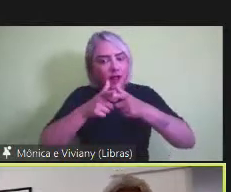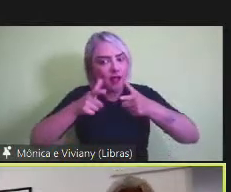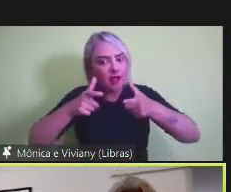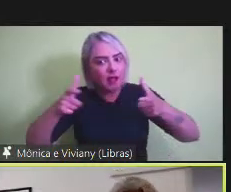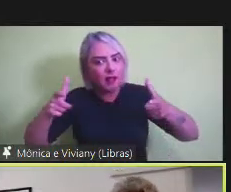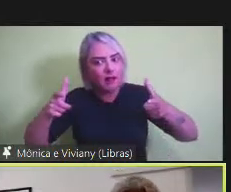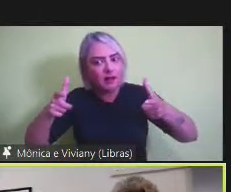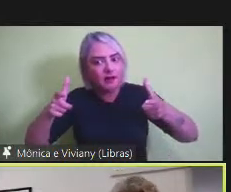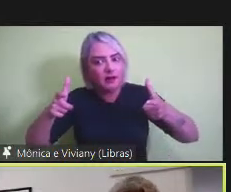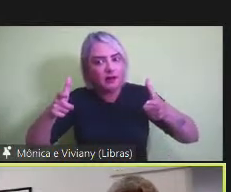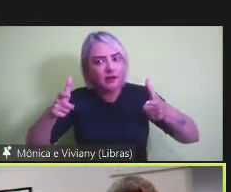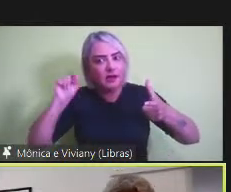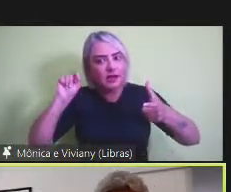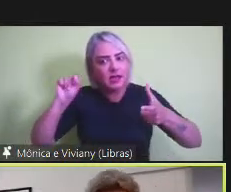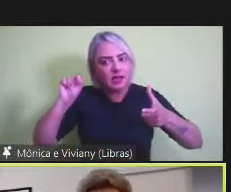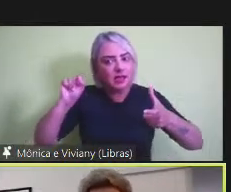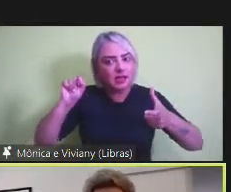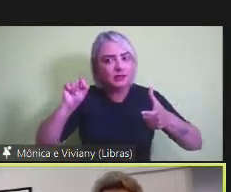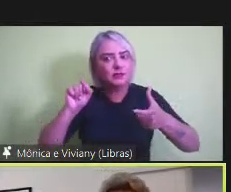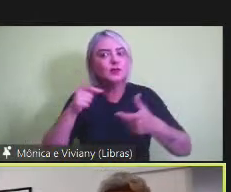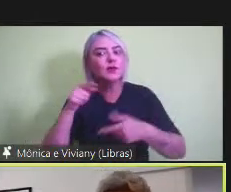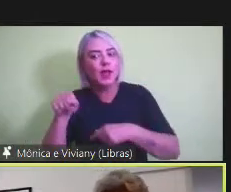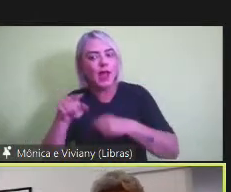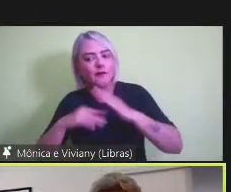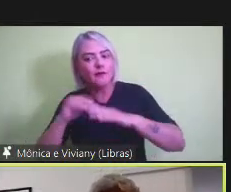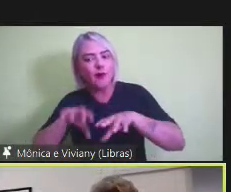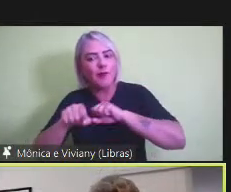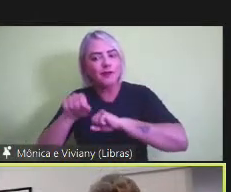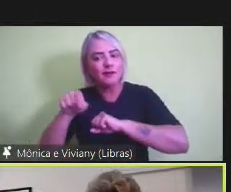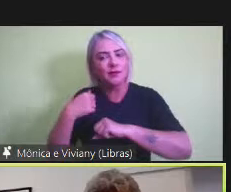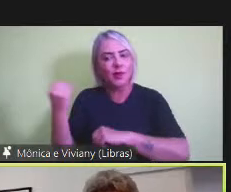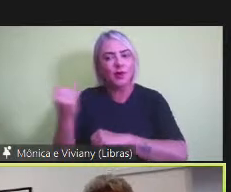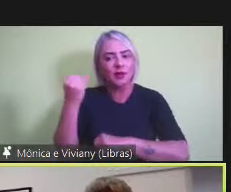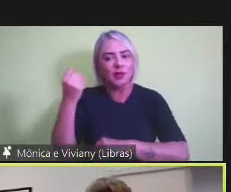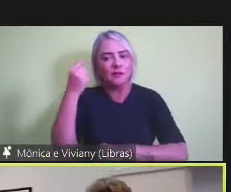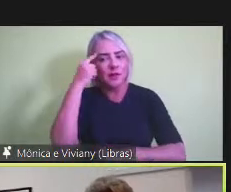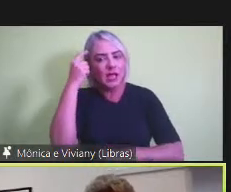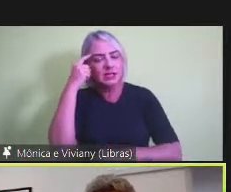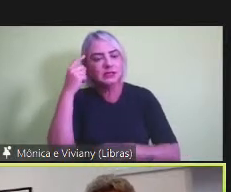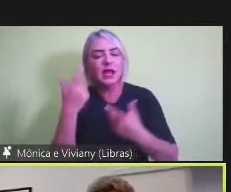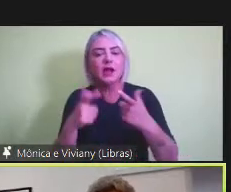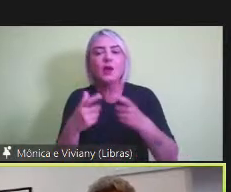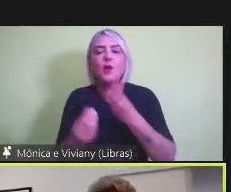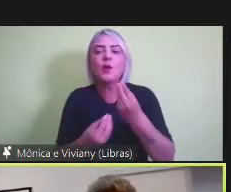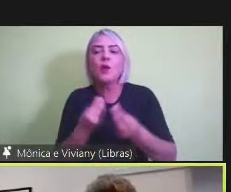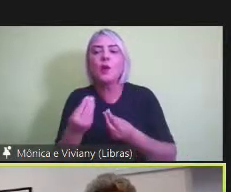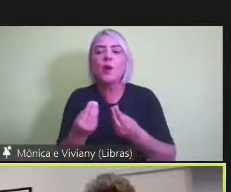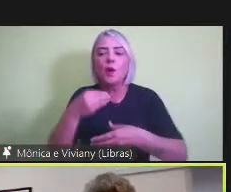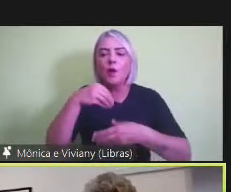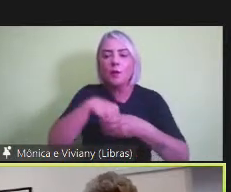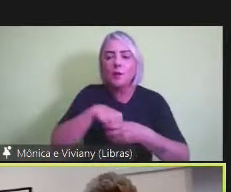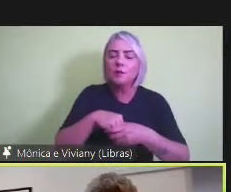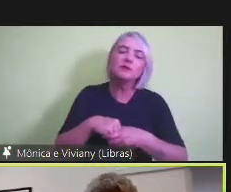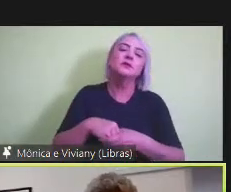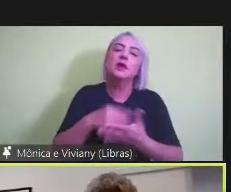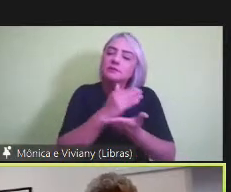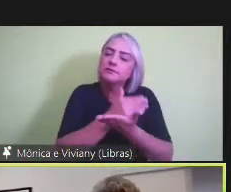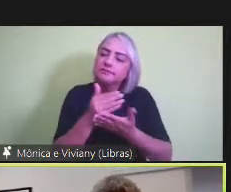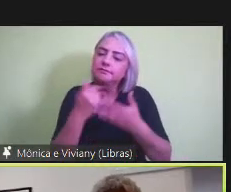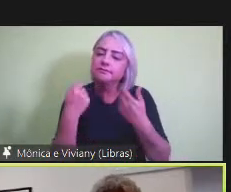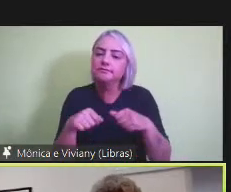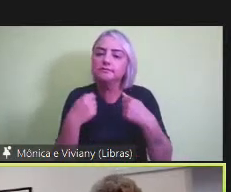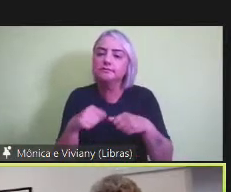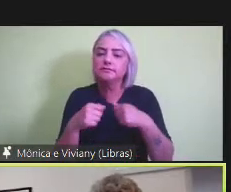healthcare. We need to amplify. That's why it's good to have that provision. We need to think the dimensioning of